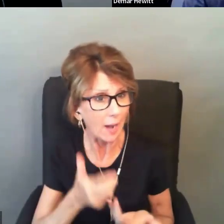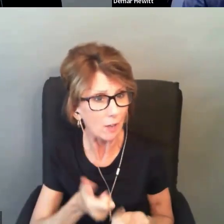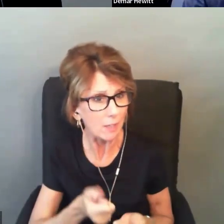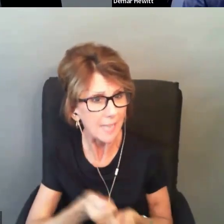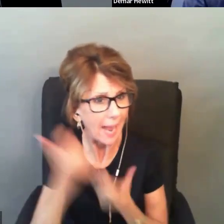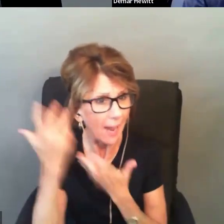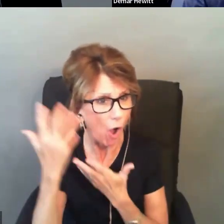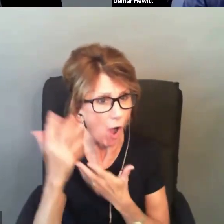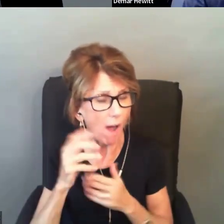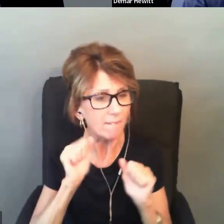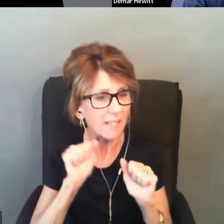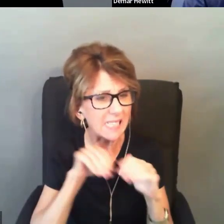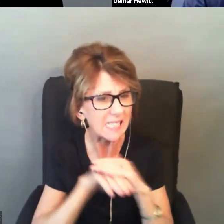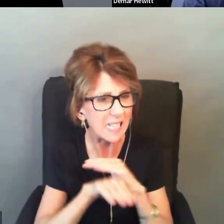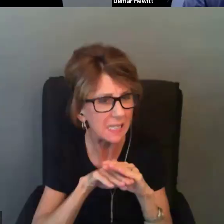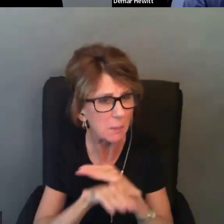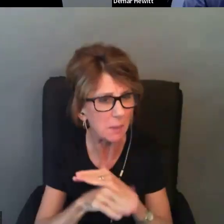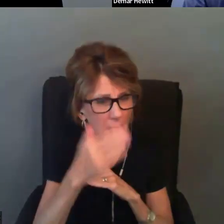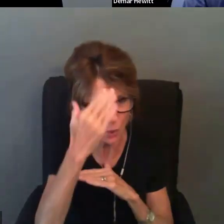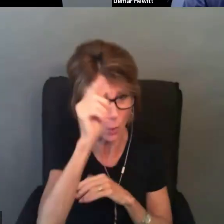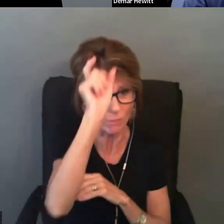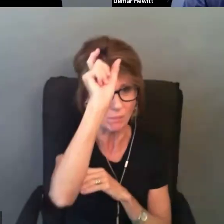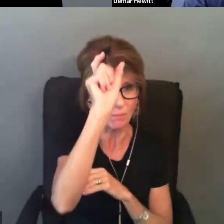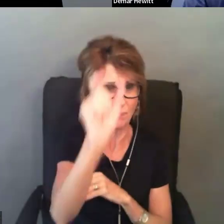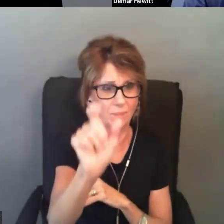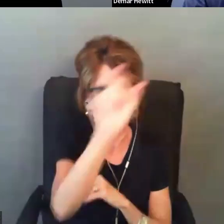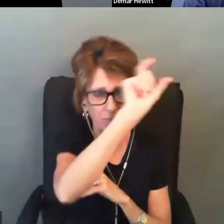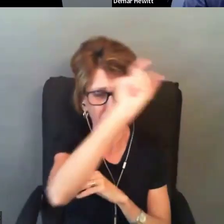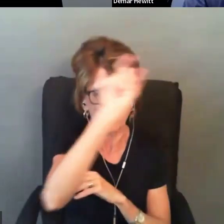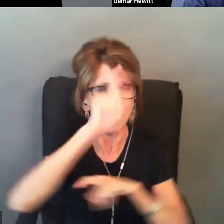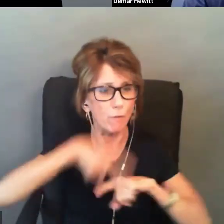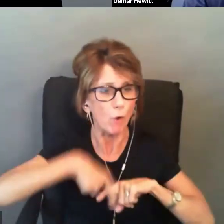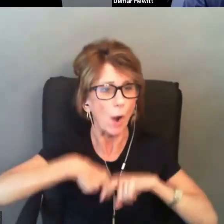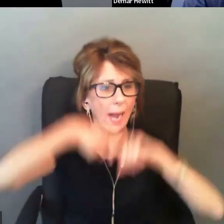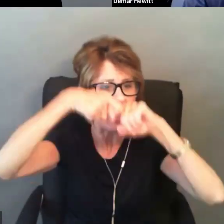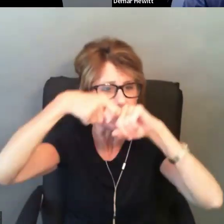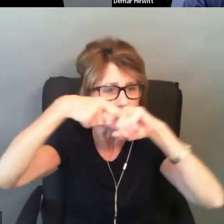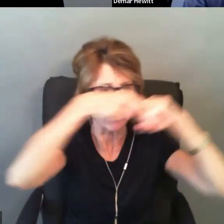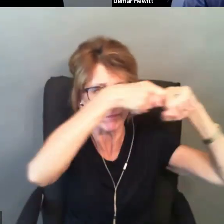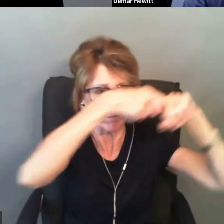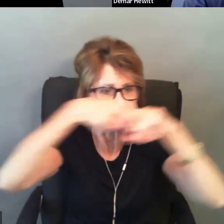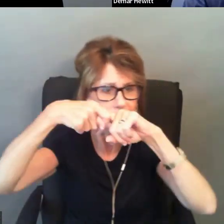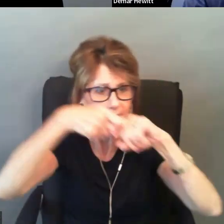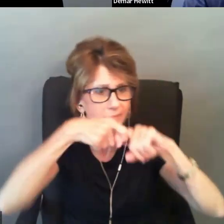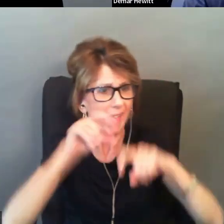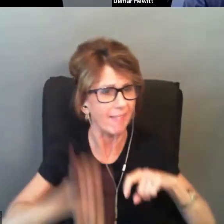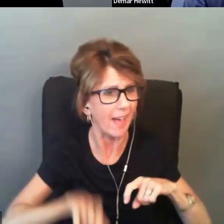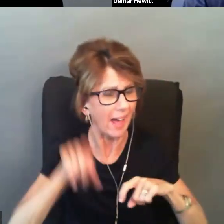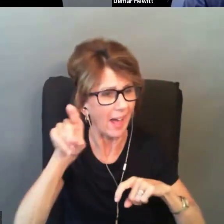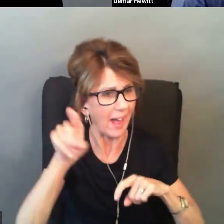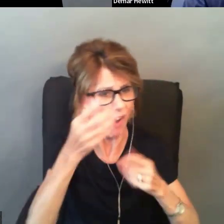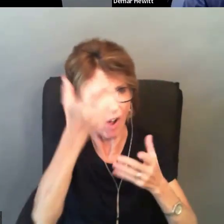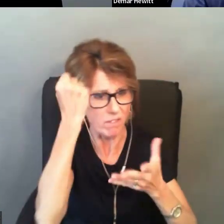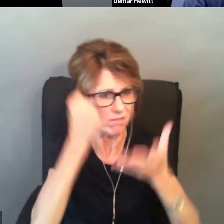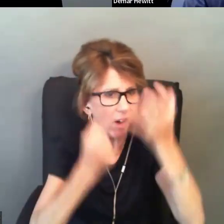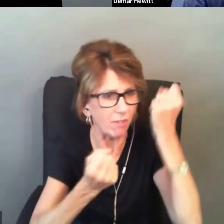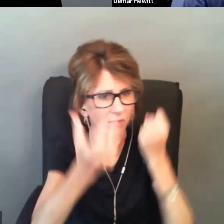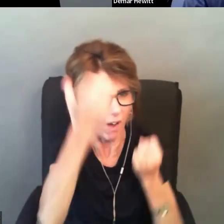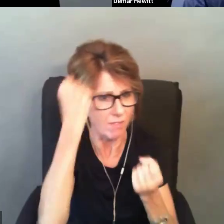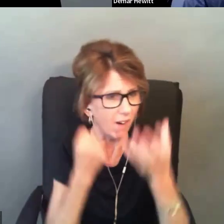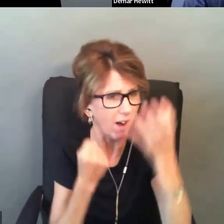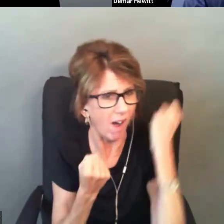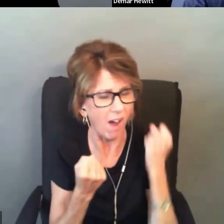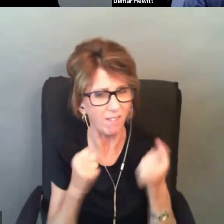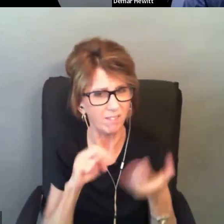ceiling, lift tracks, etc., to rent to a non-disabled tenant at market rent. And so in